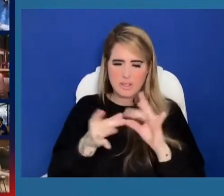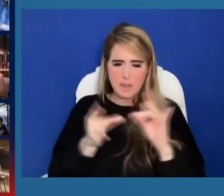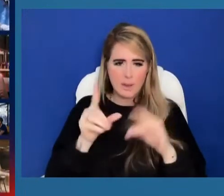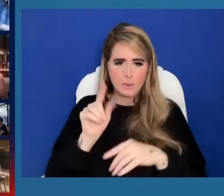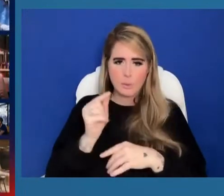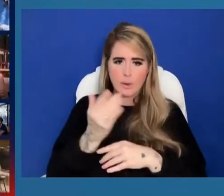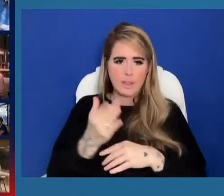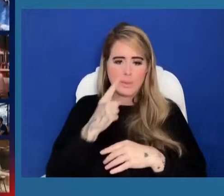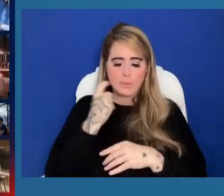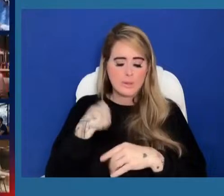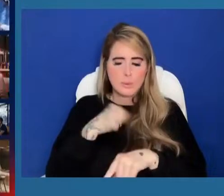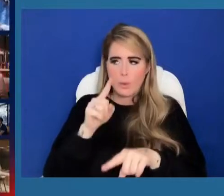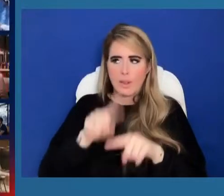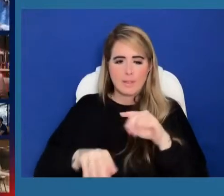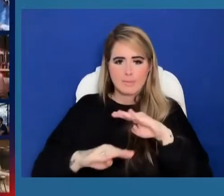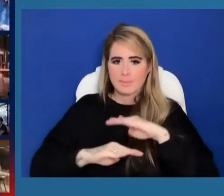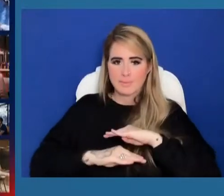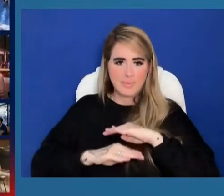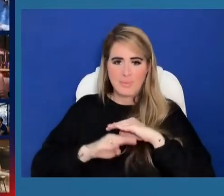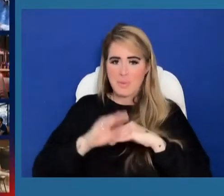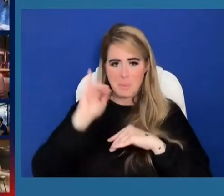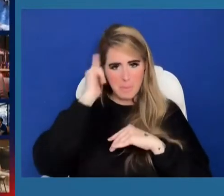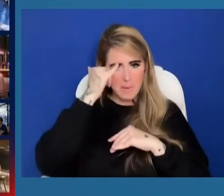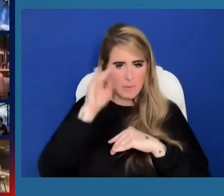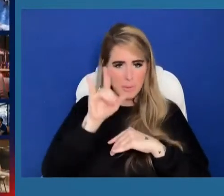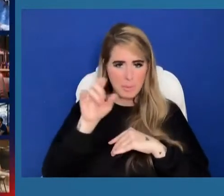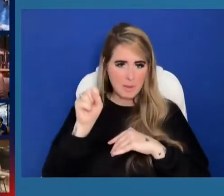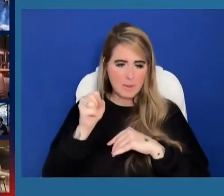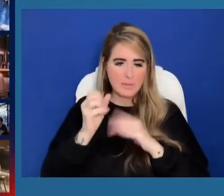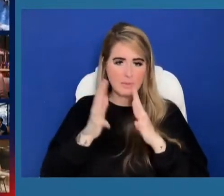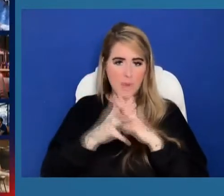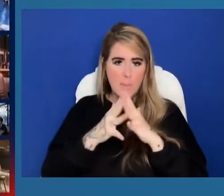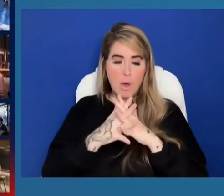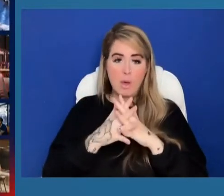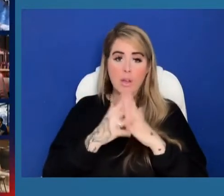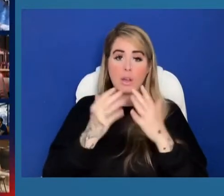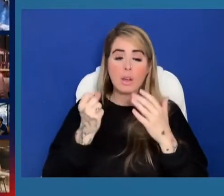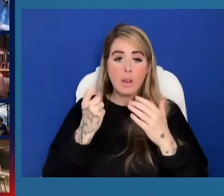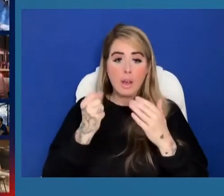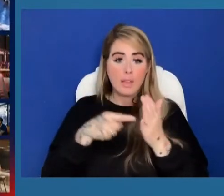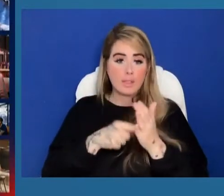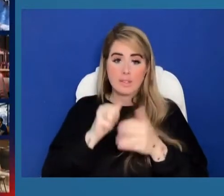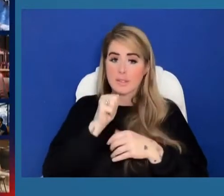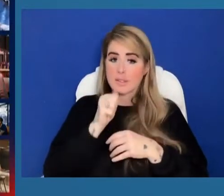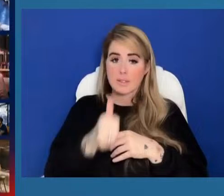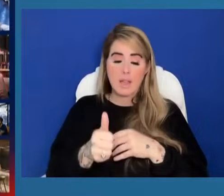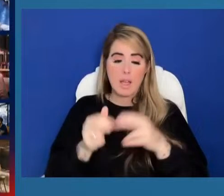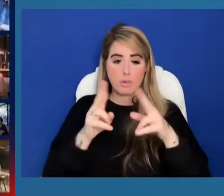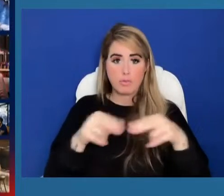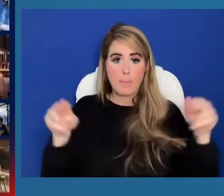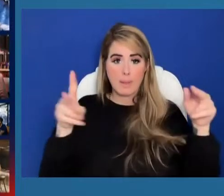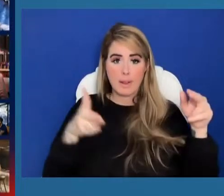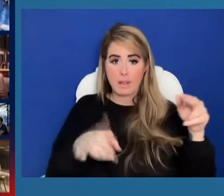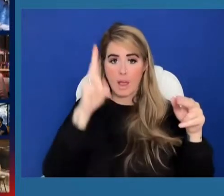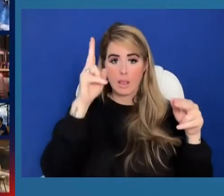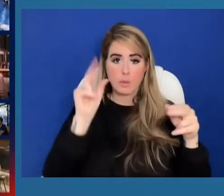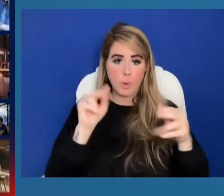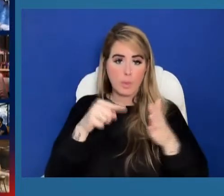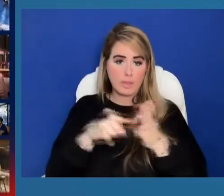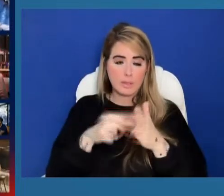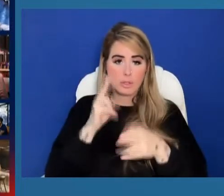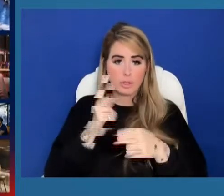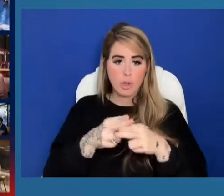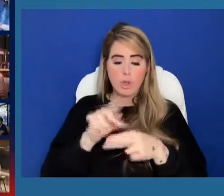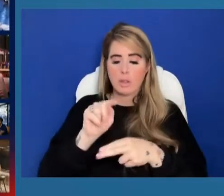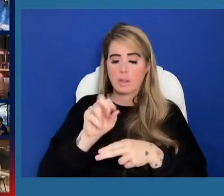enough of Buffalo Bills football. This is not a ribbon cutting ceremony. This is a topping out